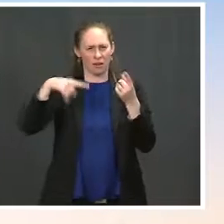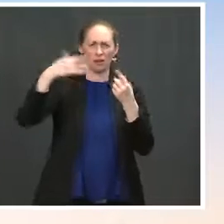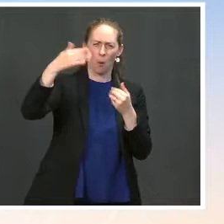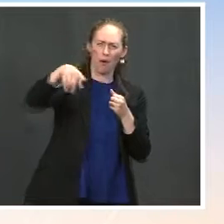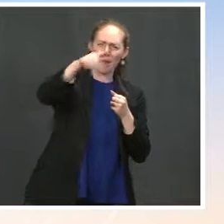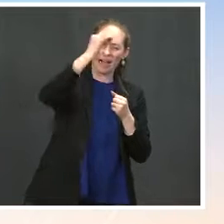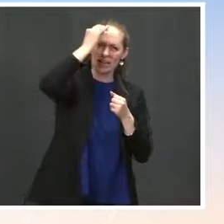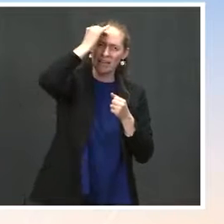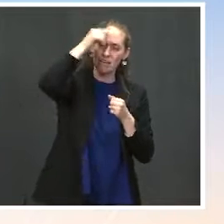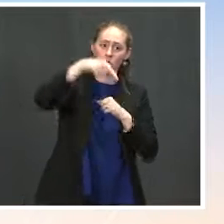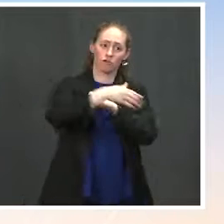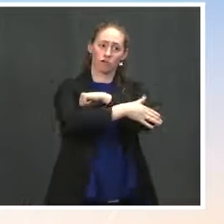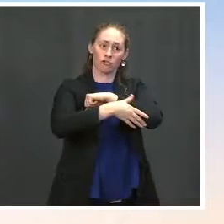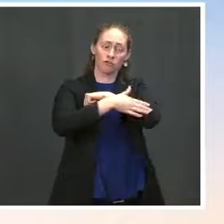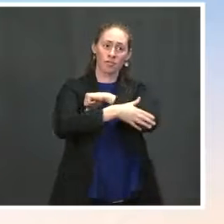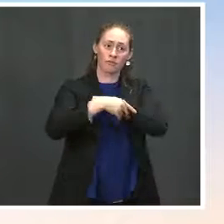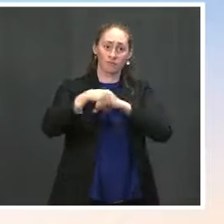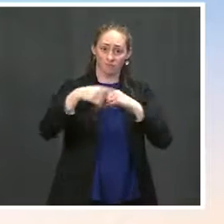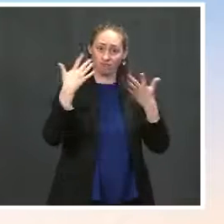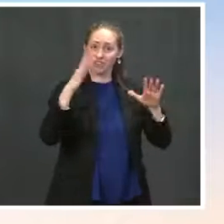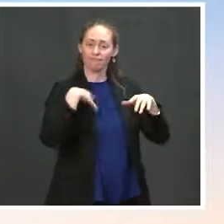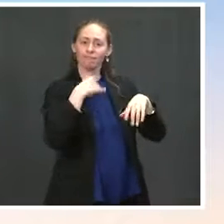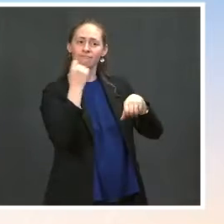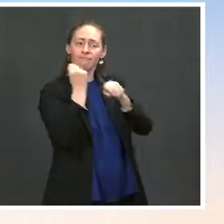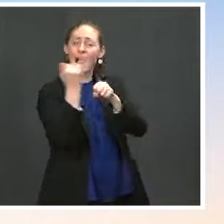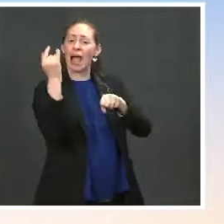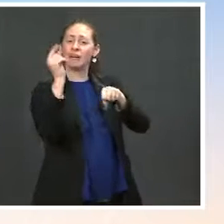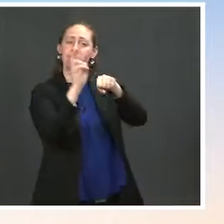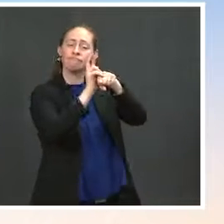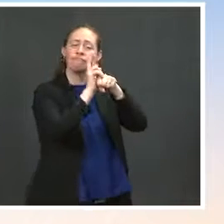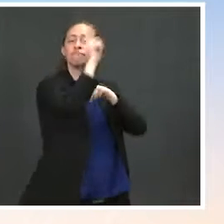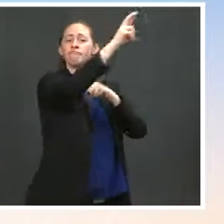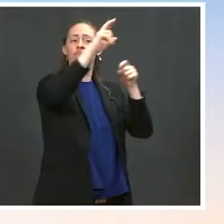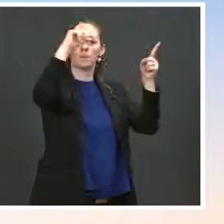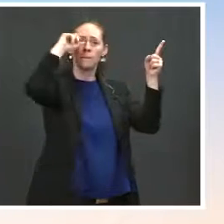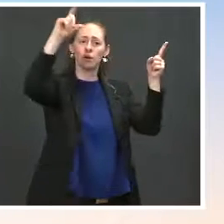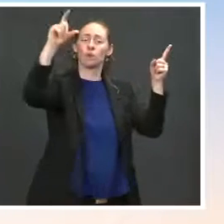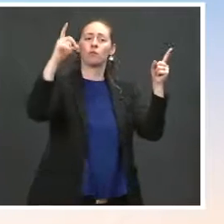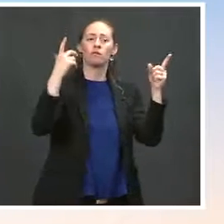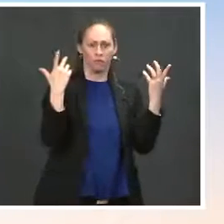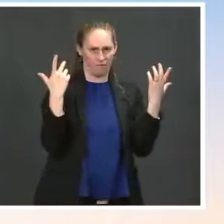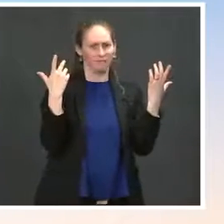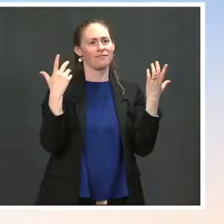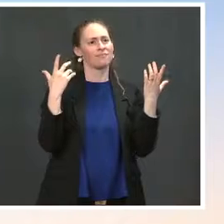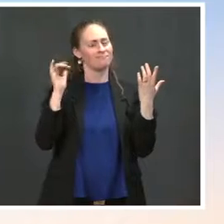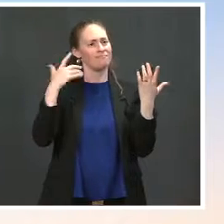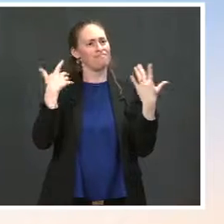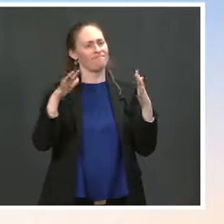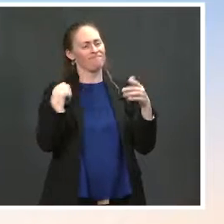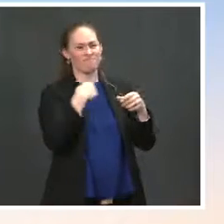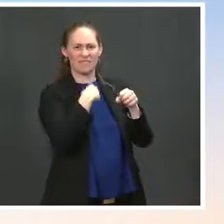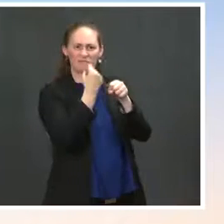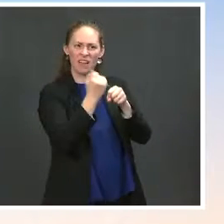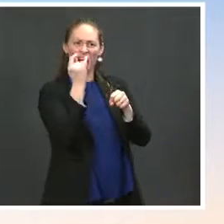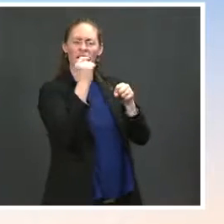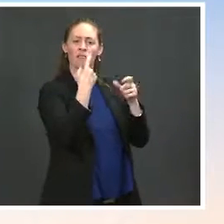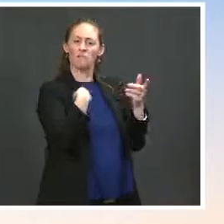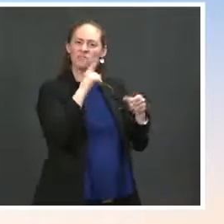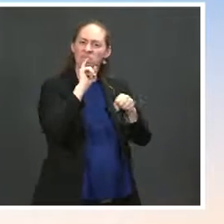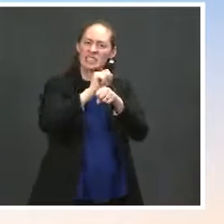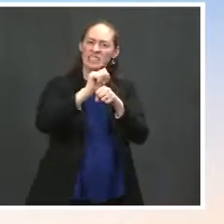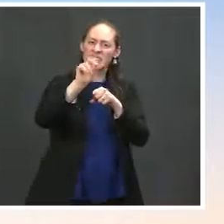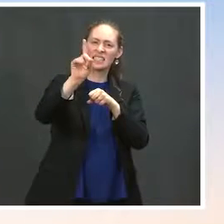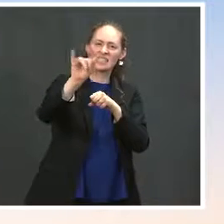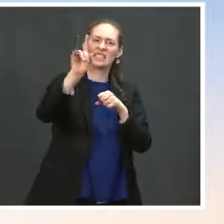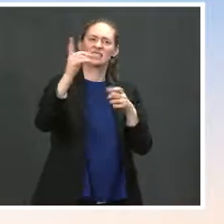the moon. And we didn't know how we were going to get there when President Kennedy announced that goal, but we did it. We are the country that invented the